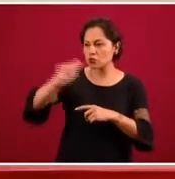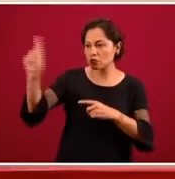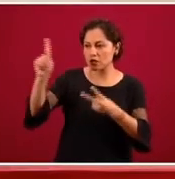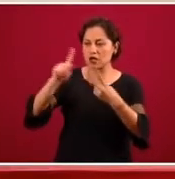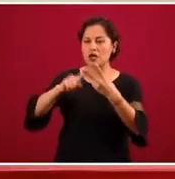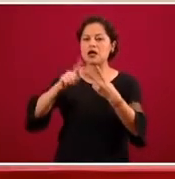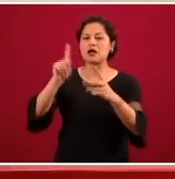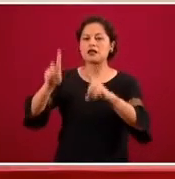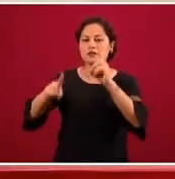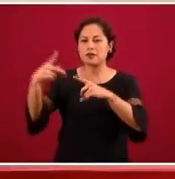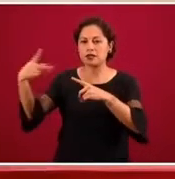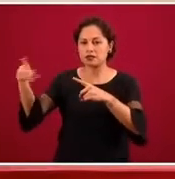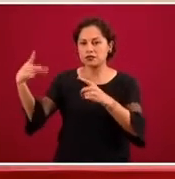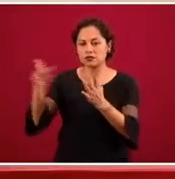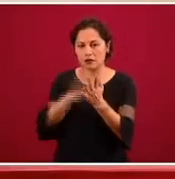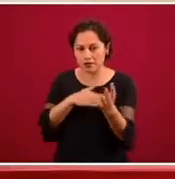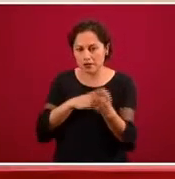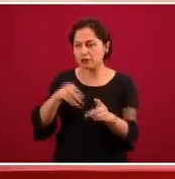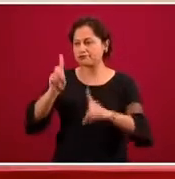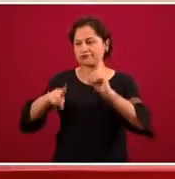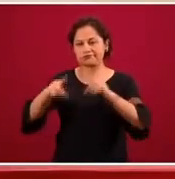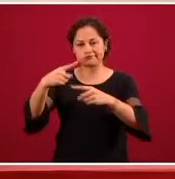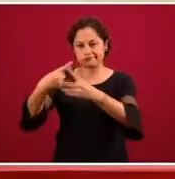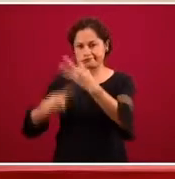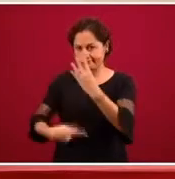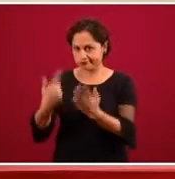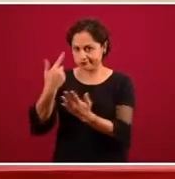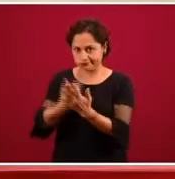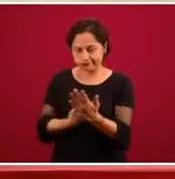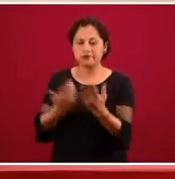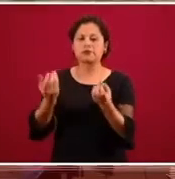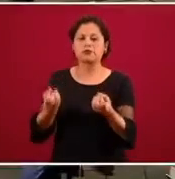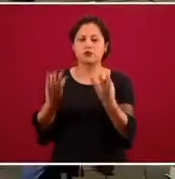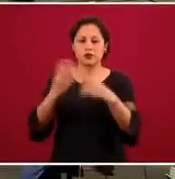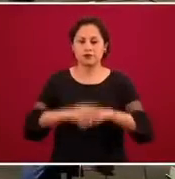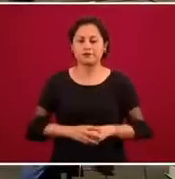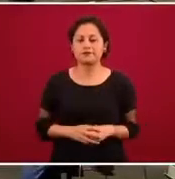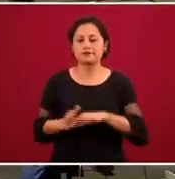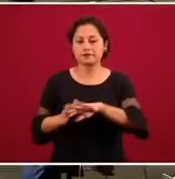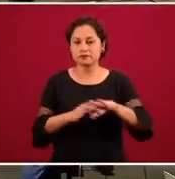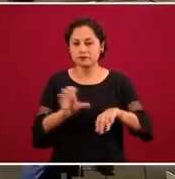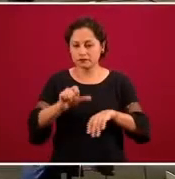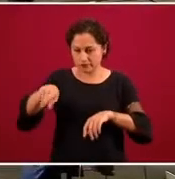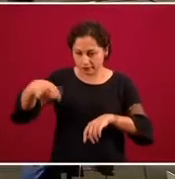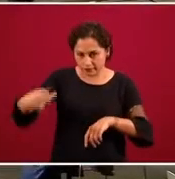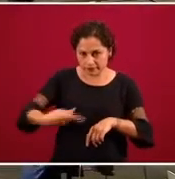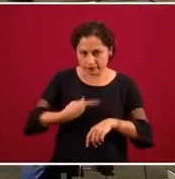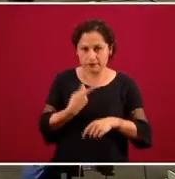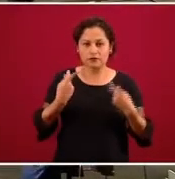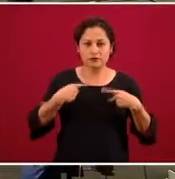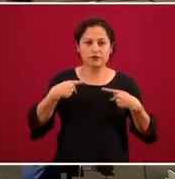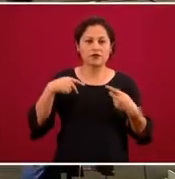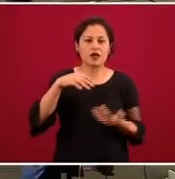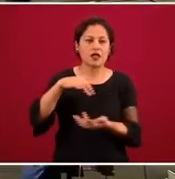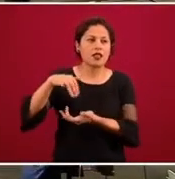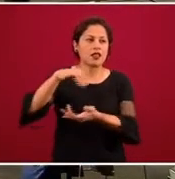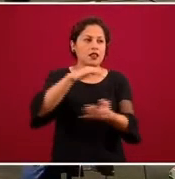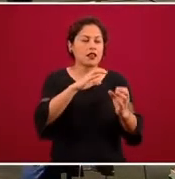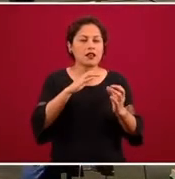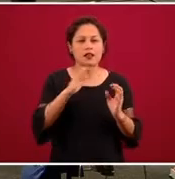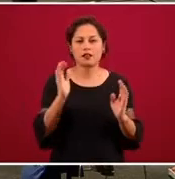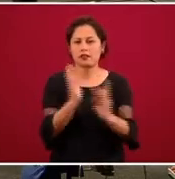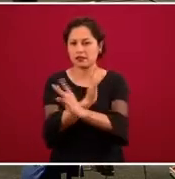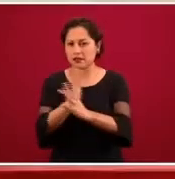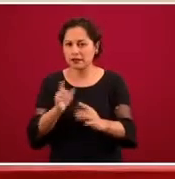receive the call. And all of them are going to be recruited as long as they meet the specific requirements. And